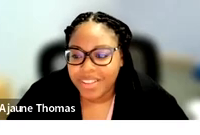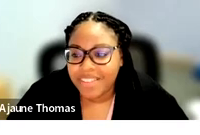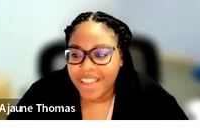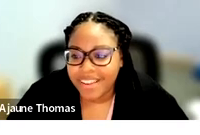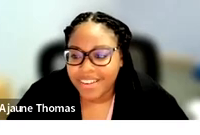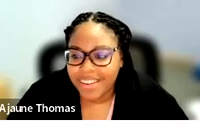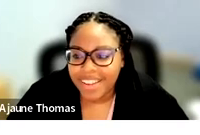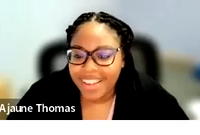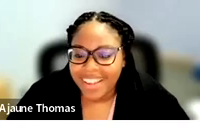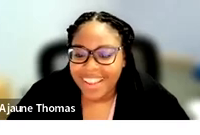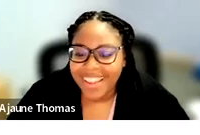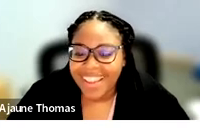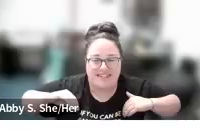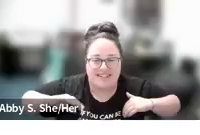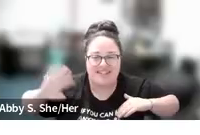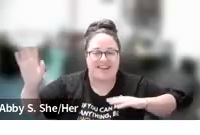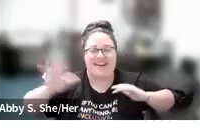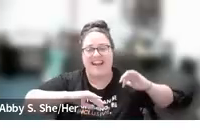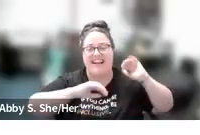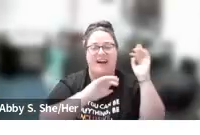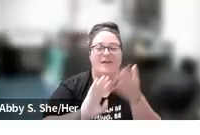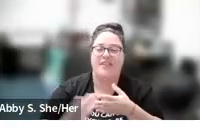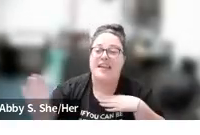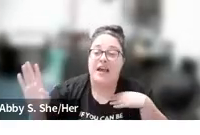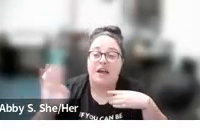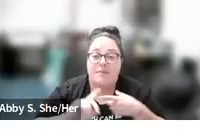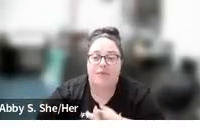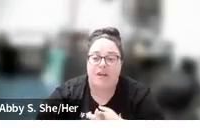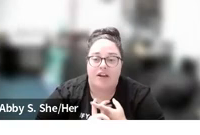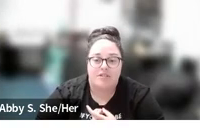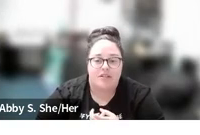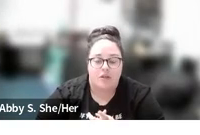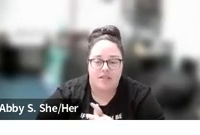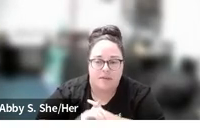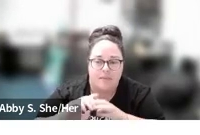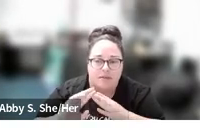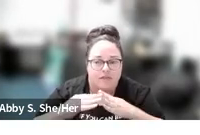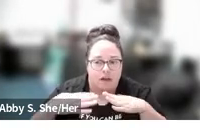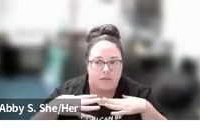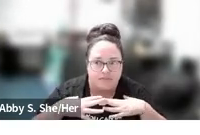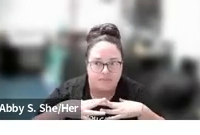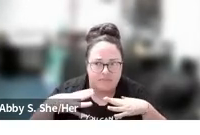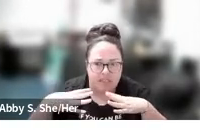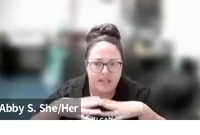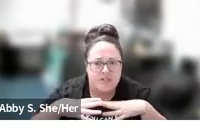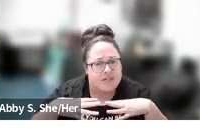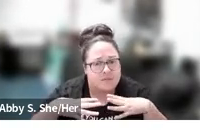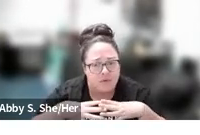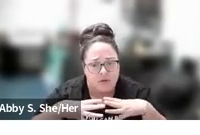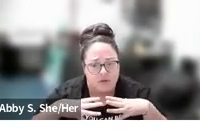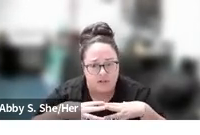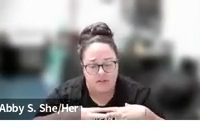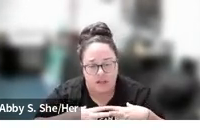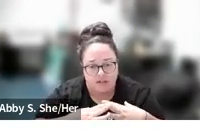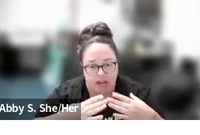Yes. Sorry, I was in the middle of answering TJ, sorry. But when it comes to the USB, I believe Android's is